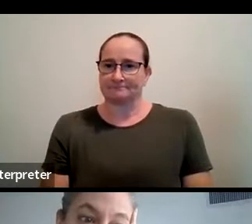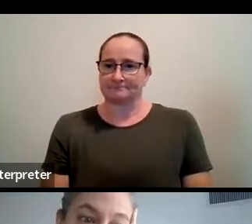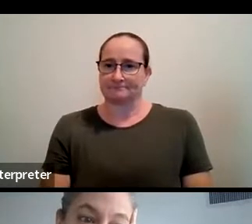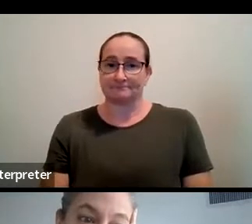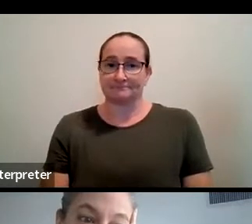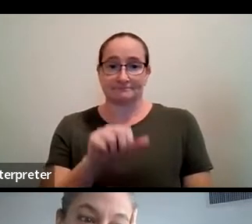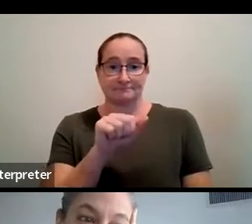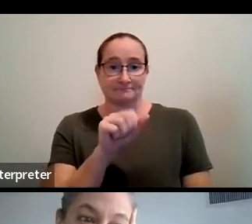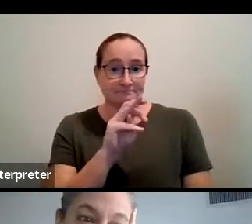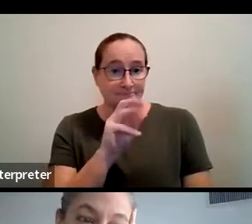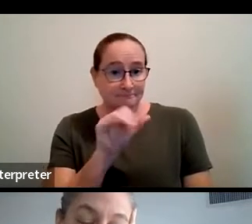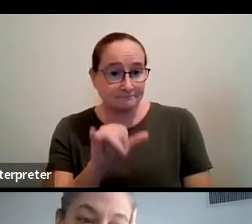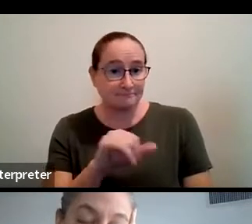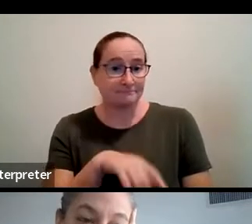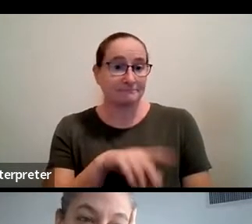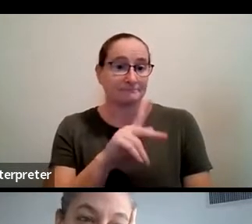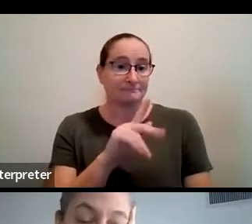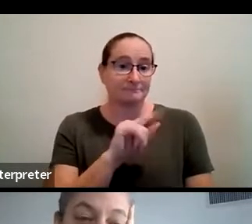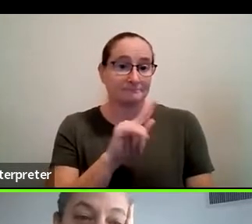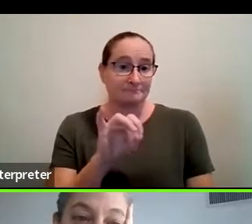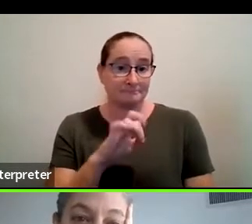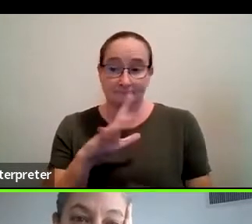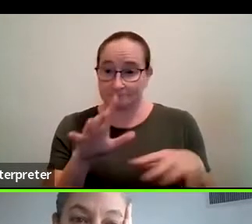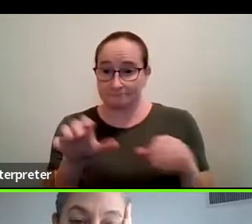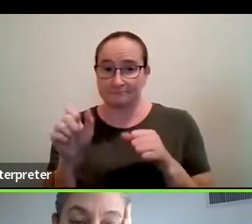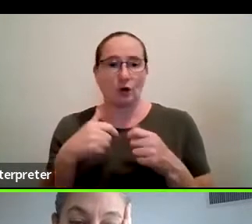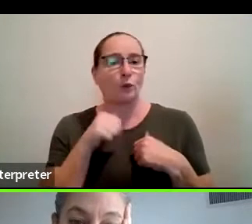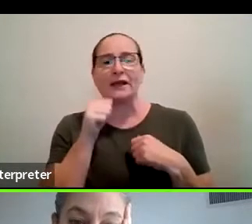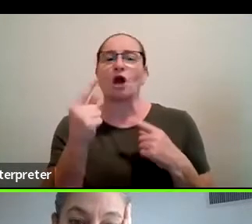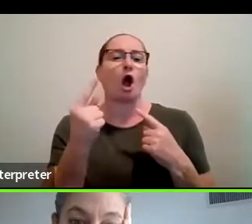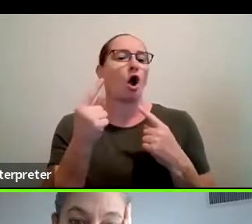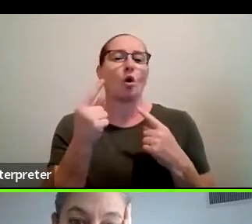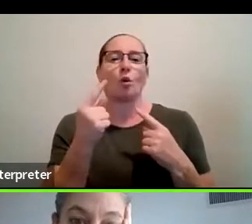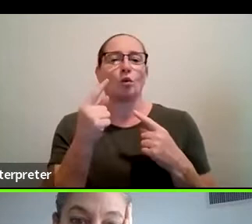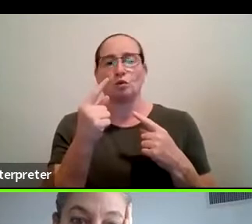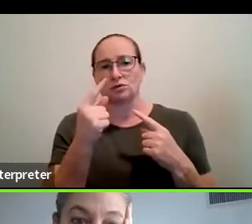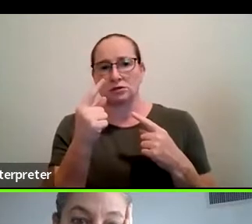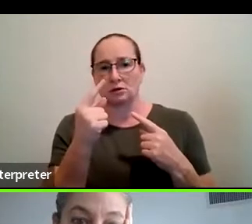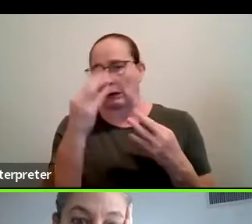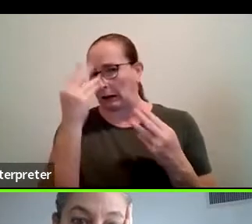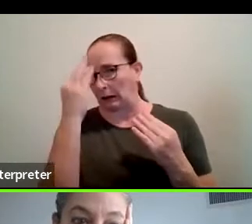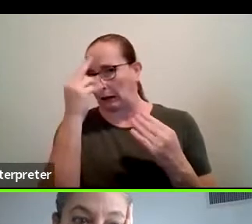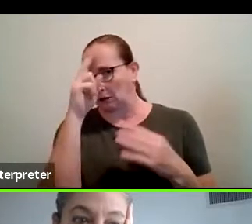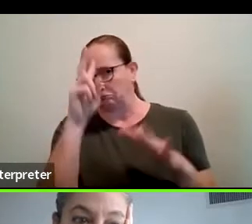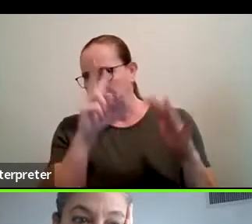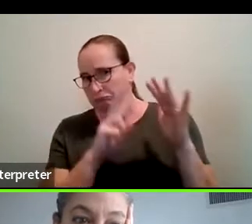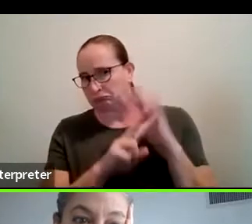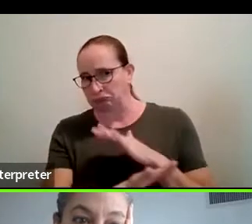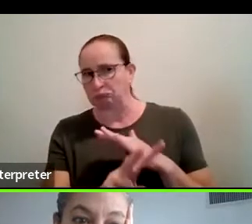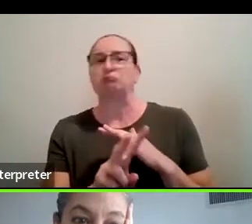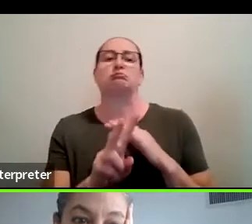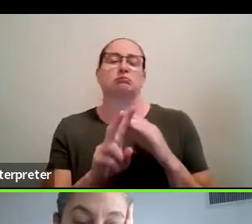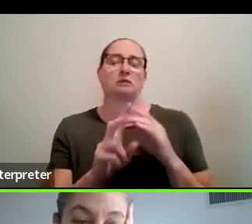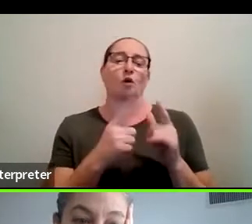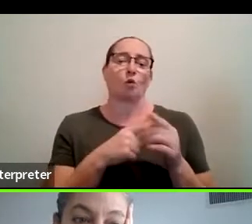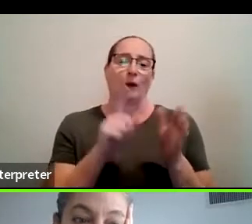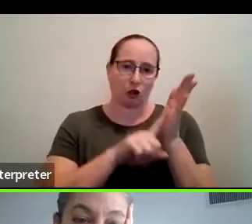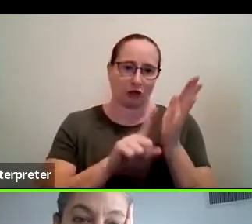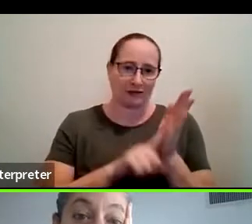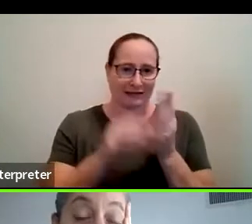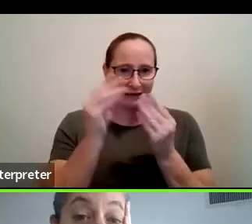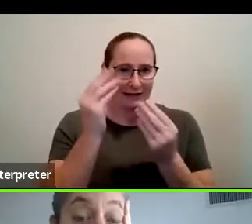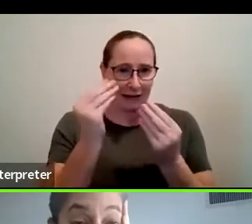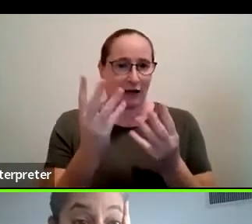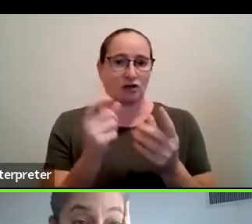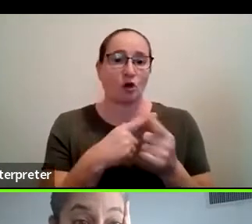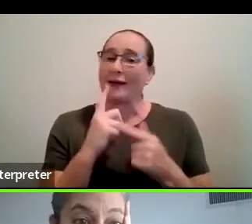Amy Katz, do you want to take that one on? So we don't speculate as to motivation because we're researchers and we looked at the data.